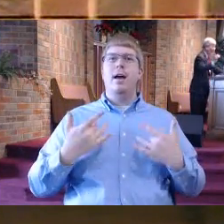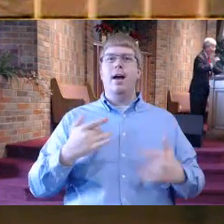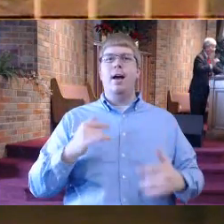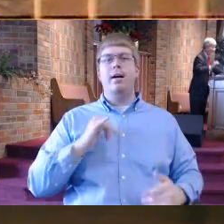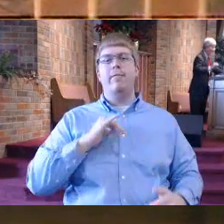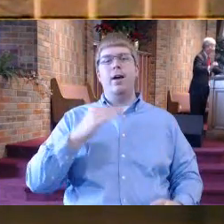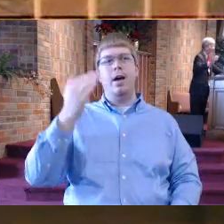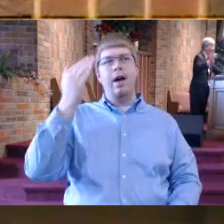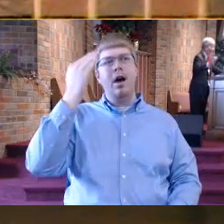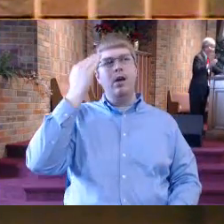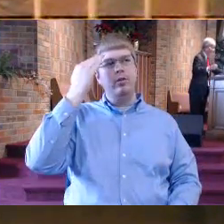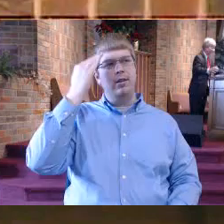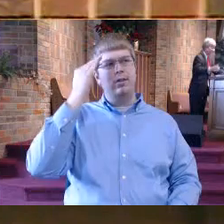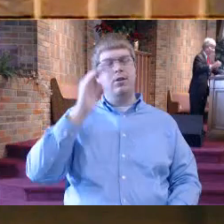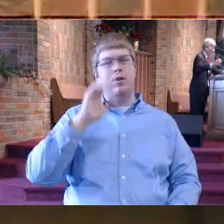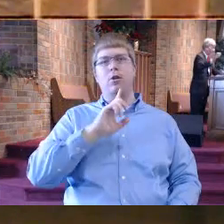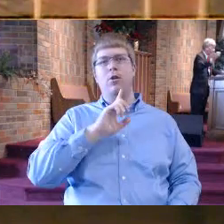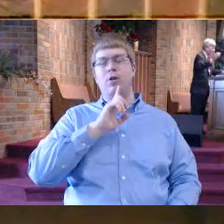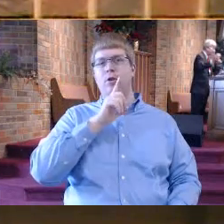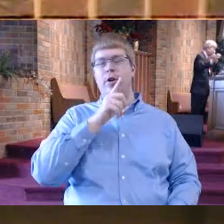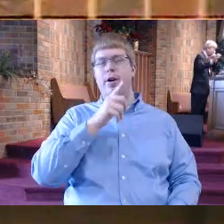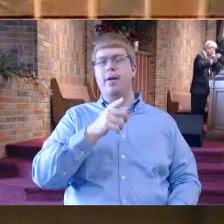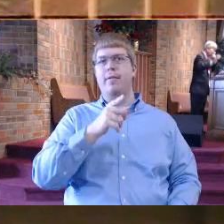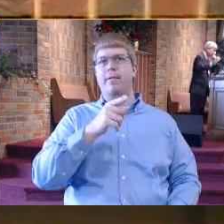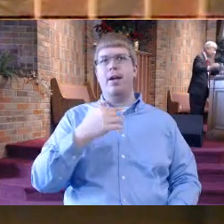burden is light. I found His soul,